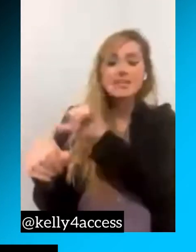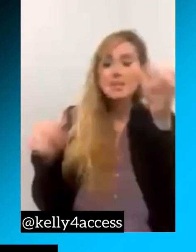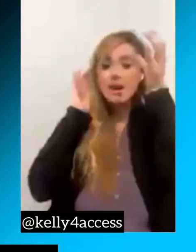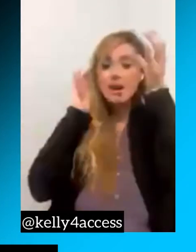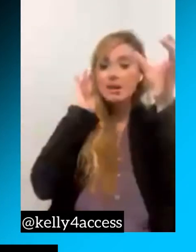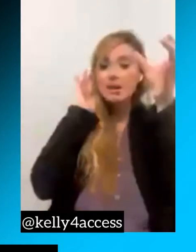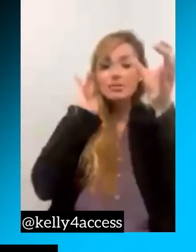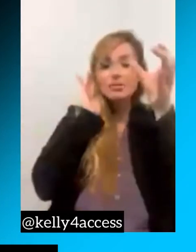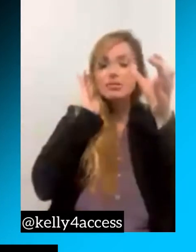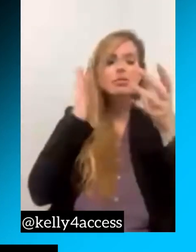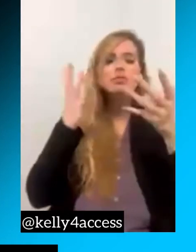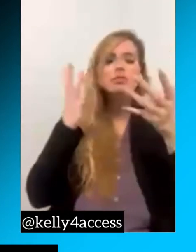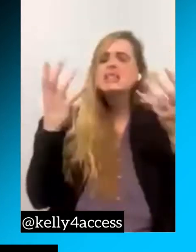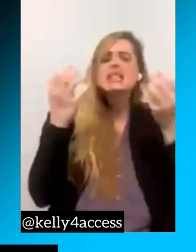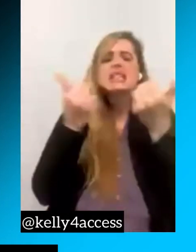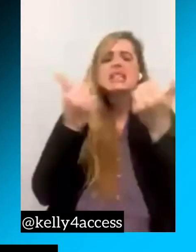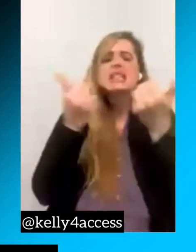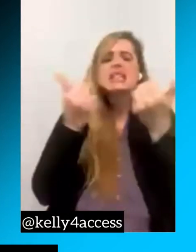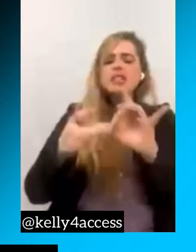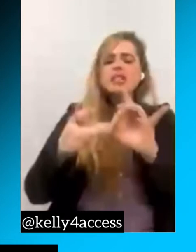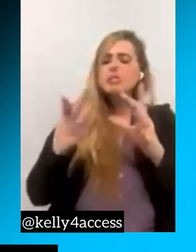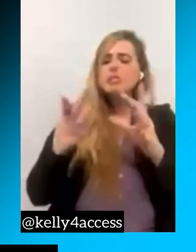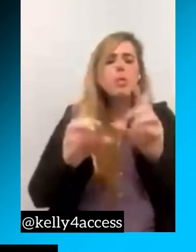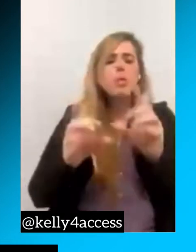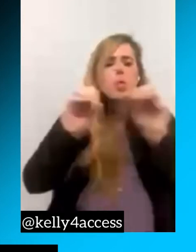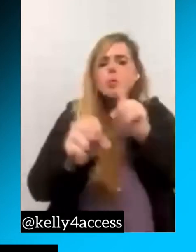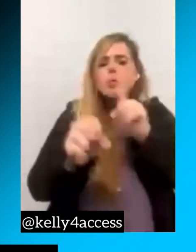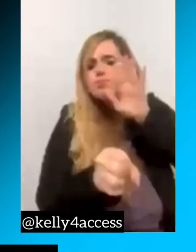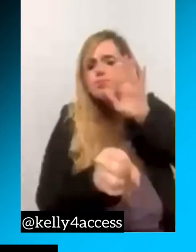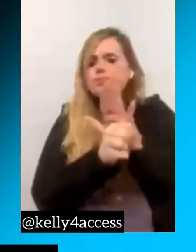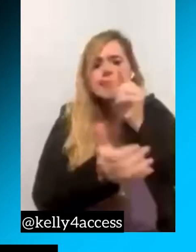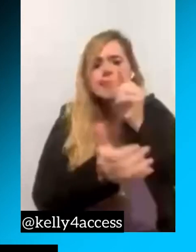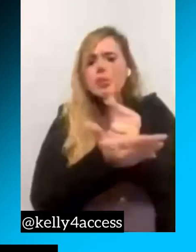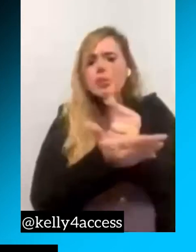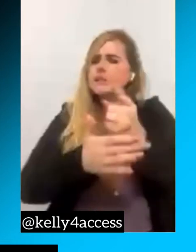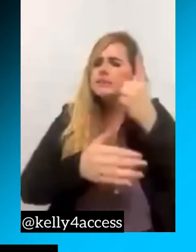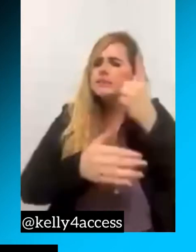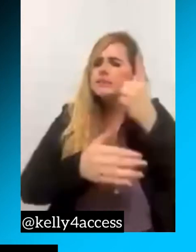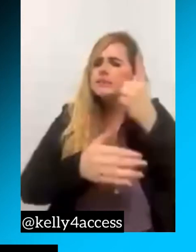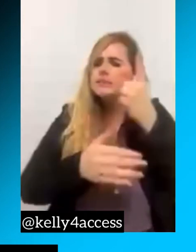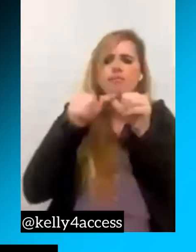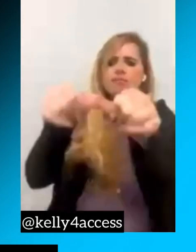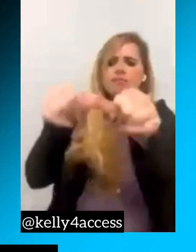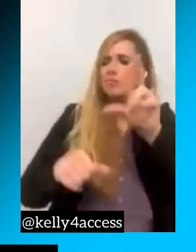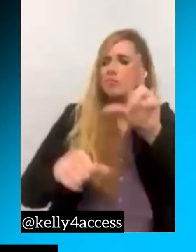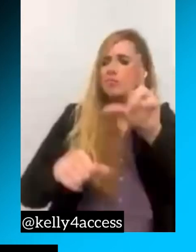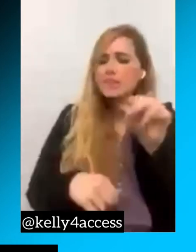just with any relationship that there's no guarantee if it lasts or not, as well as friendships.